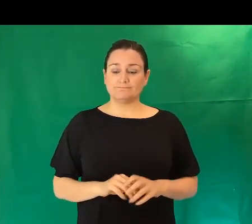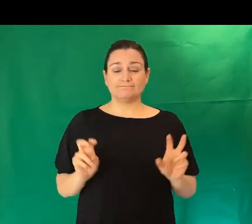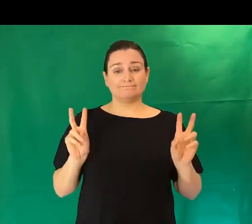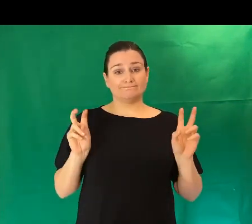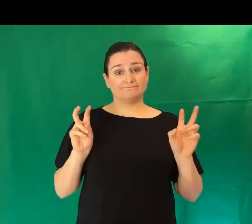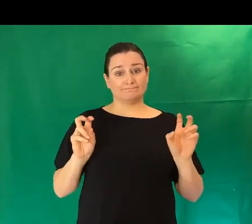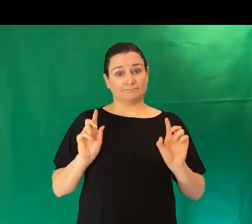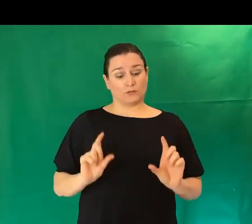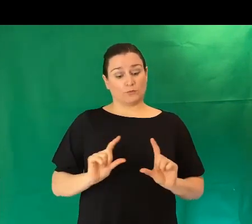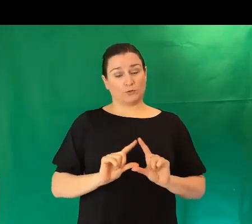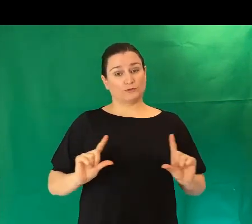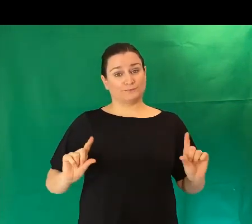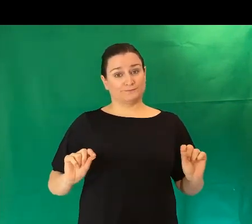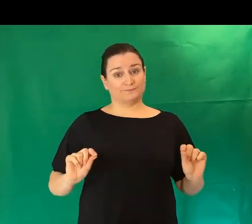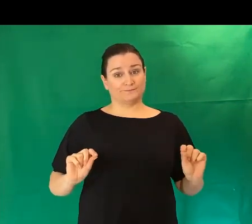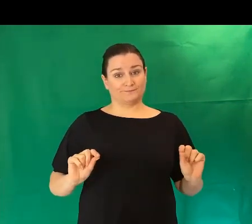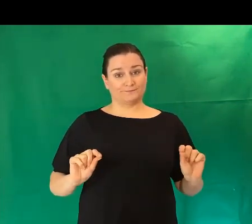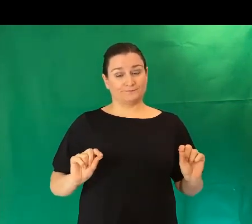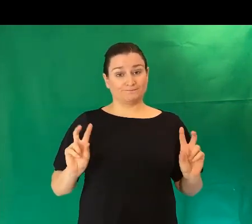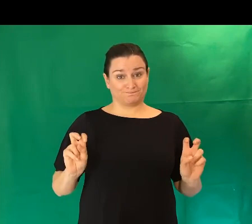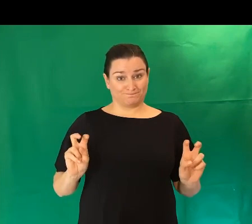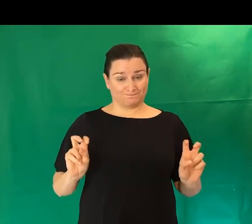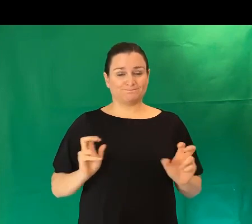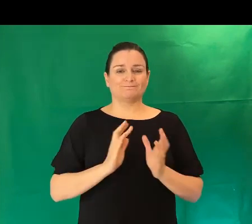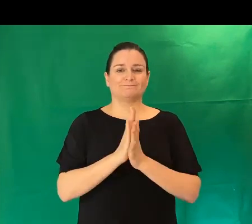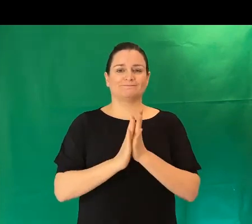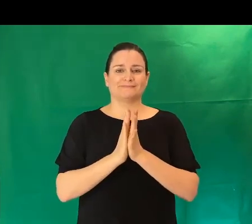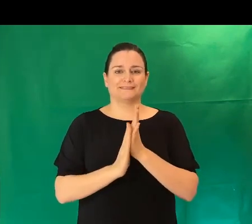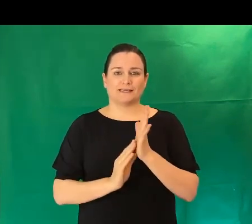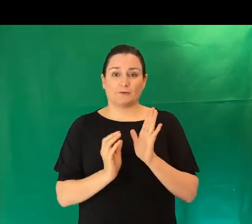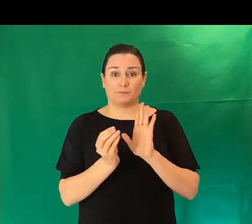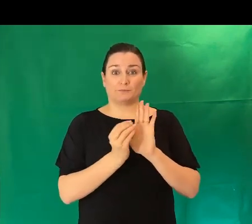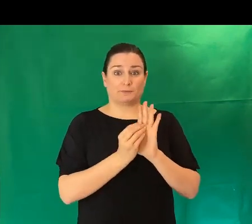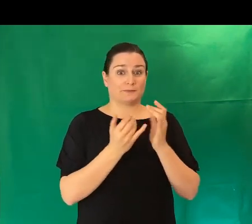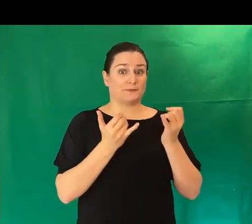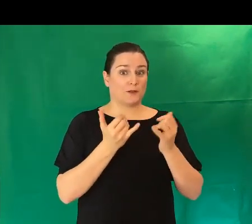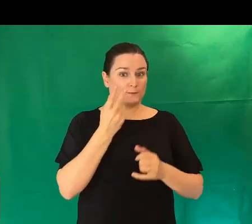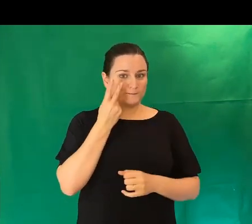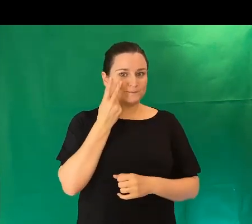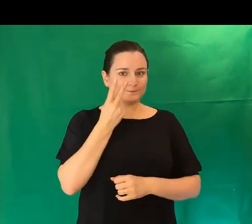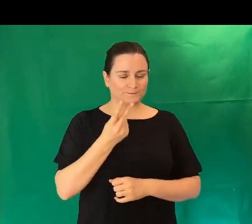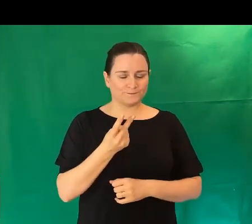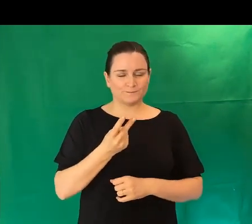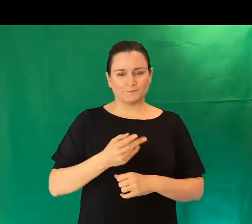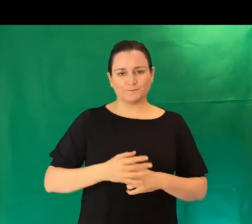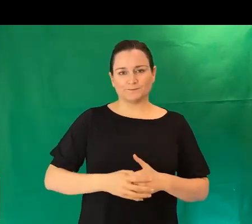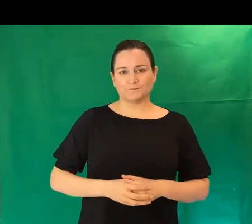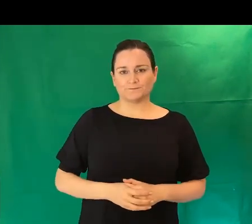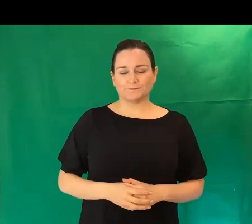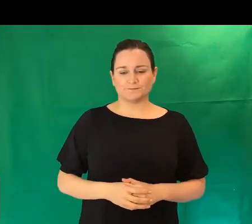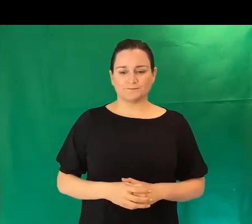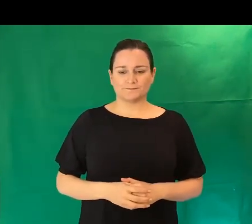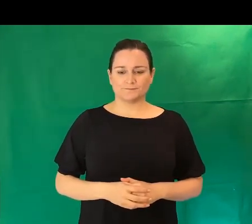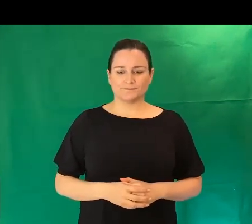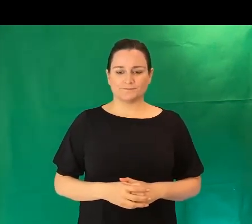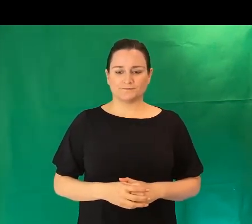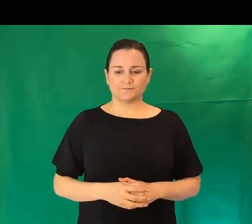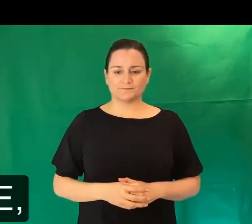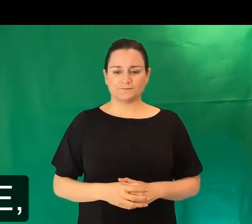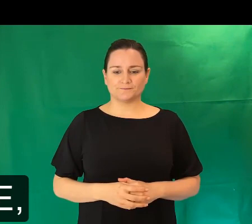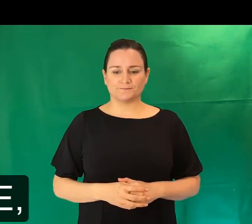"The book is laying on the table," or "the book is laid on the table."